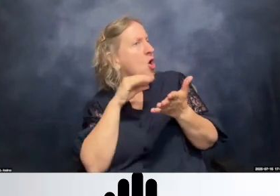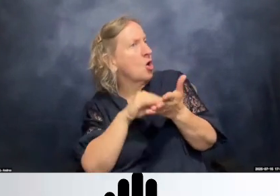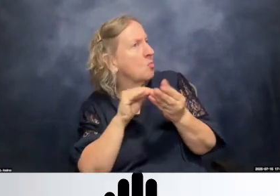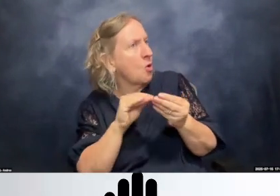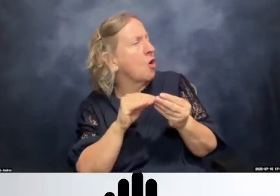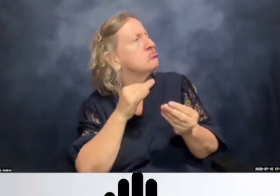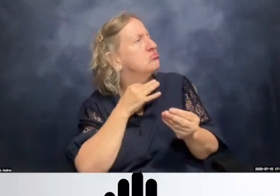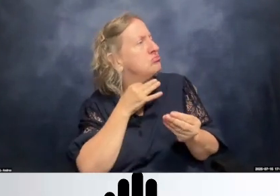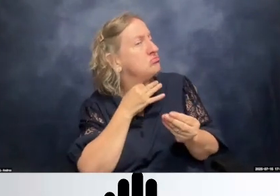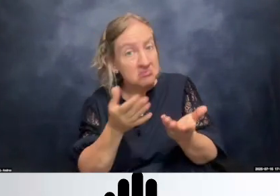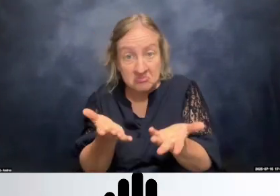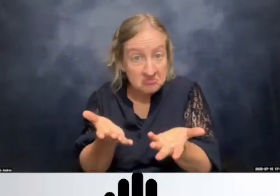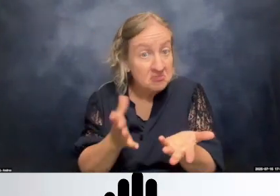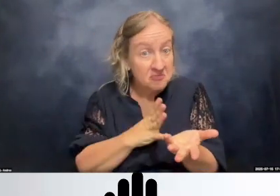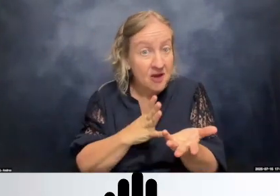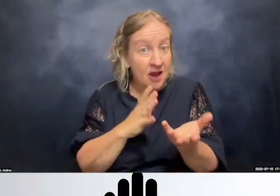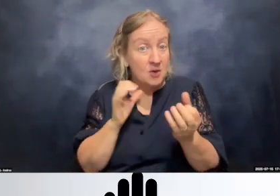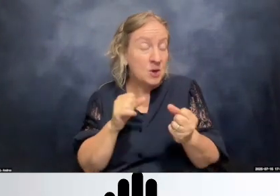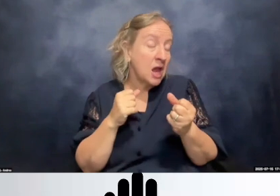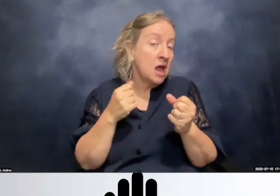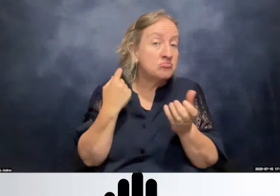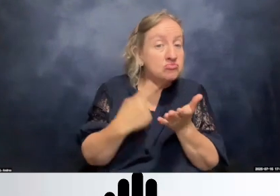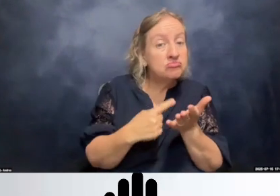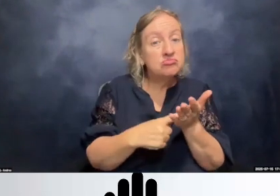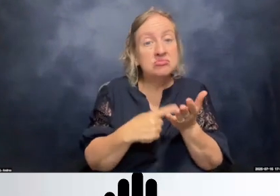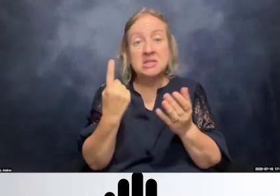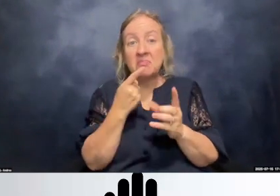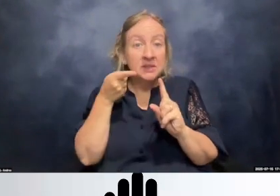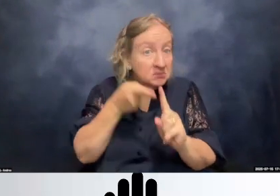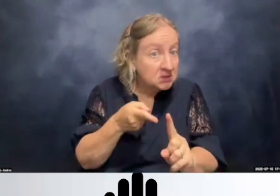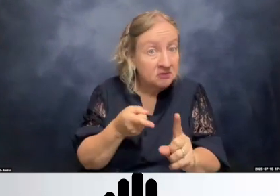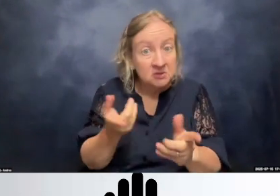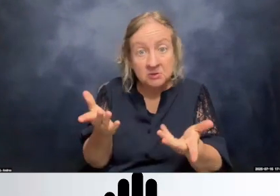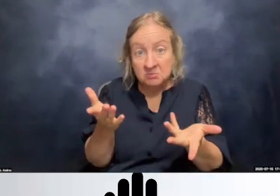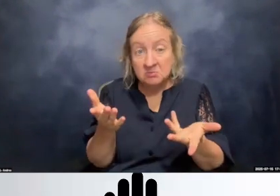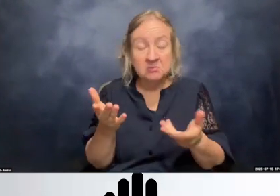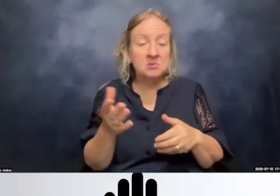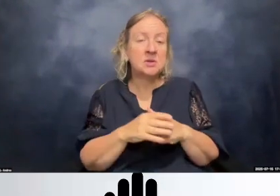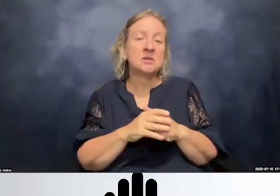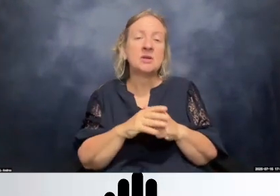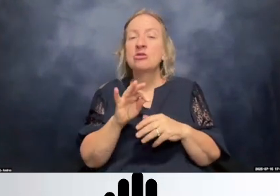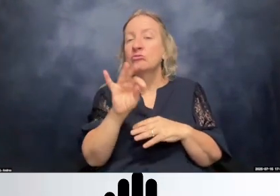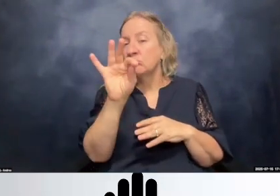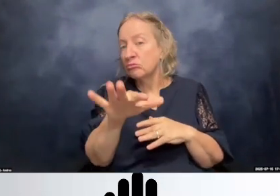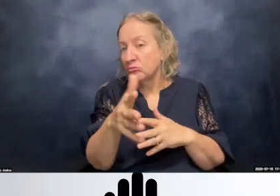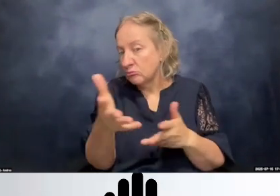that, we can open up a conversation about that as well. So I just wanted to throw that out